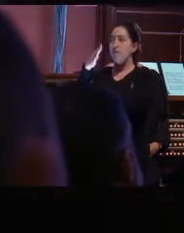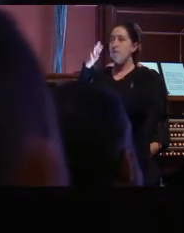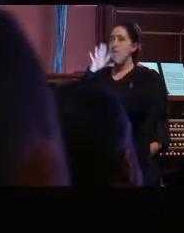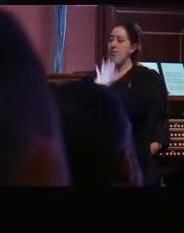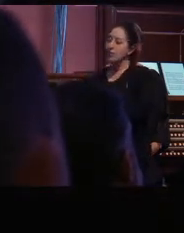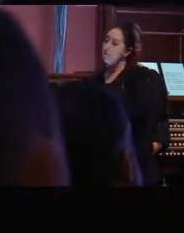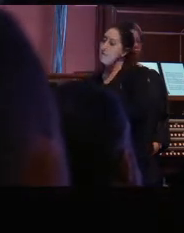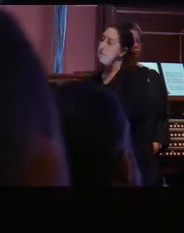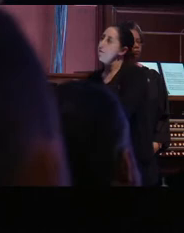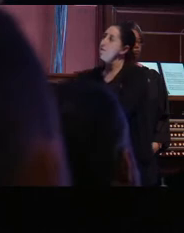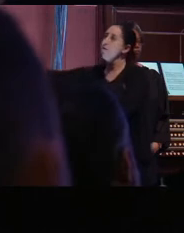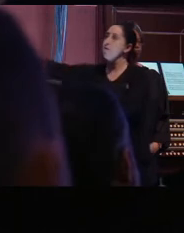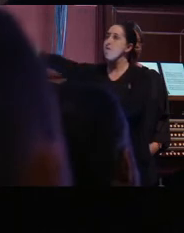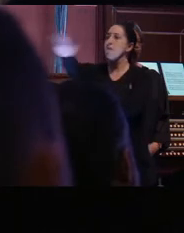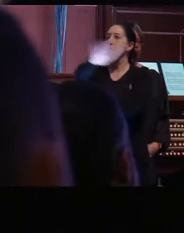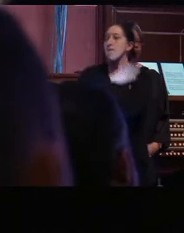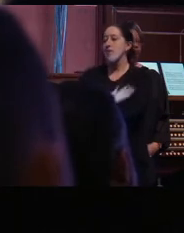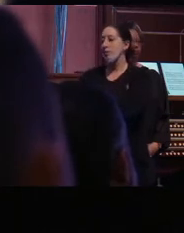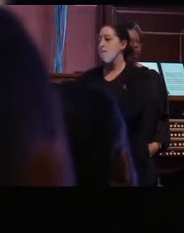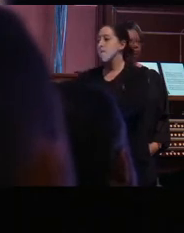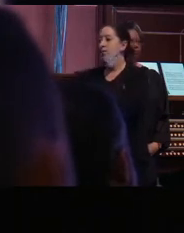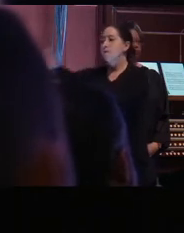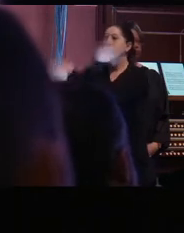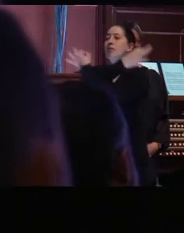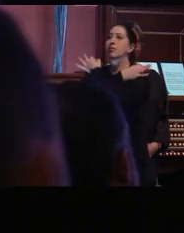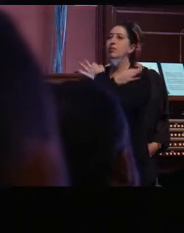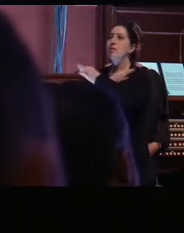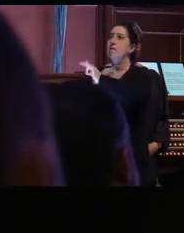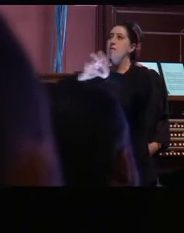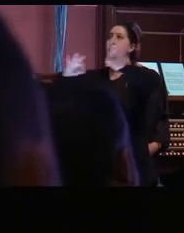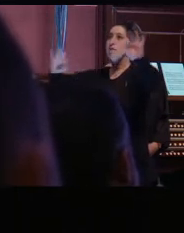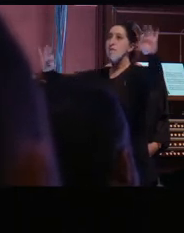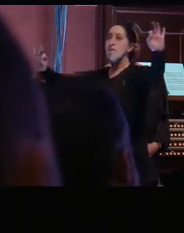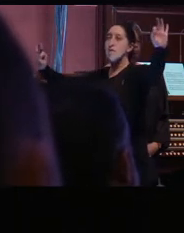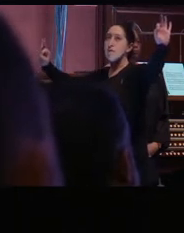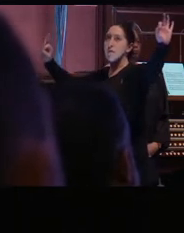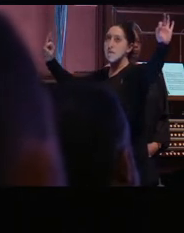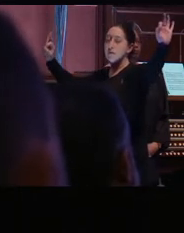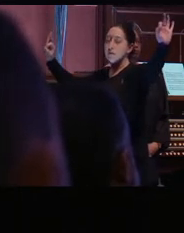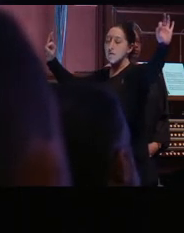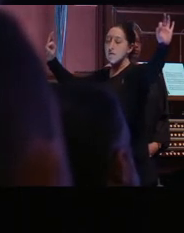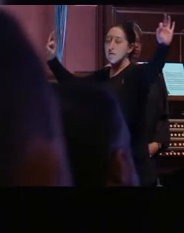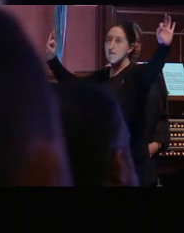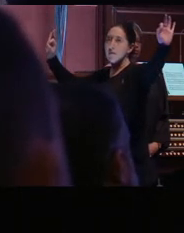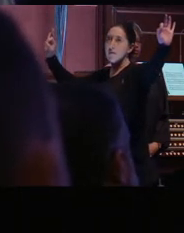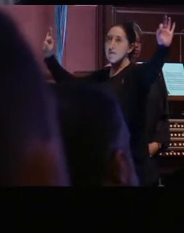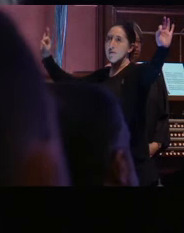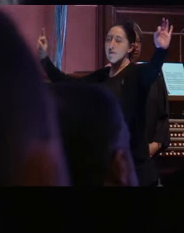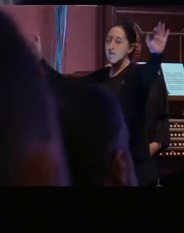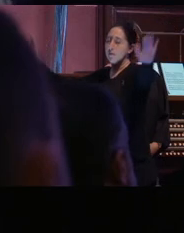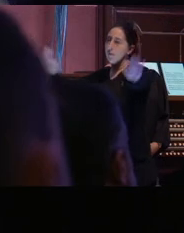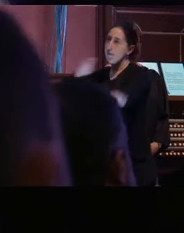wave o'er the land of the free